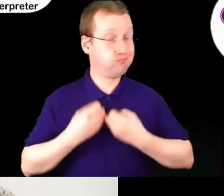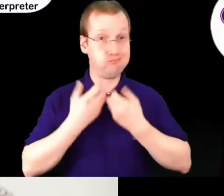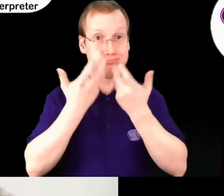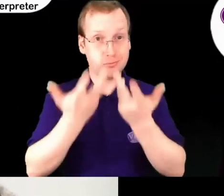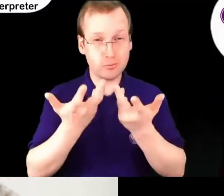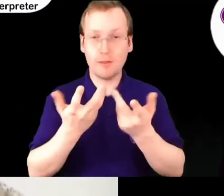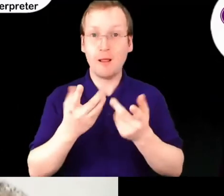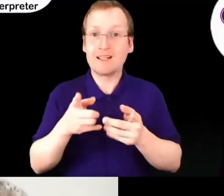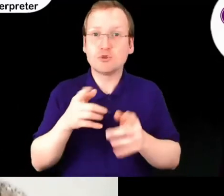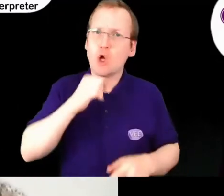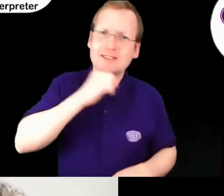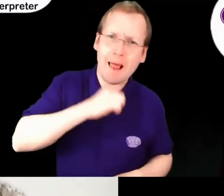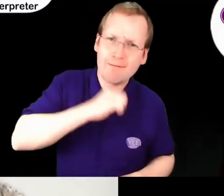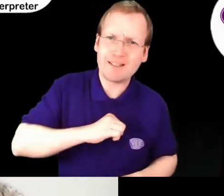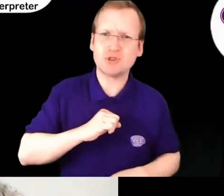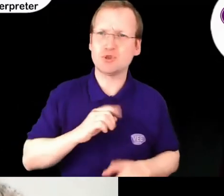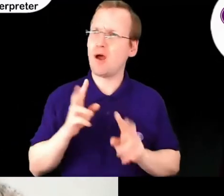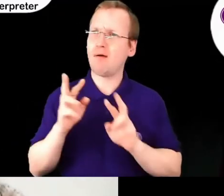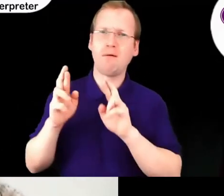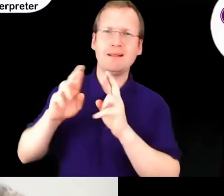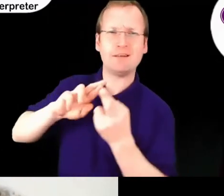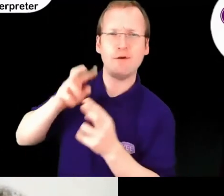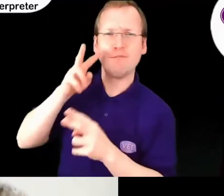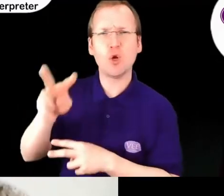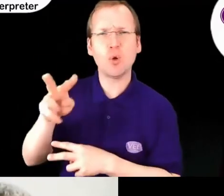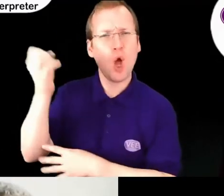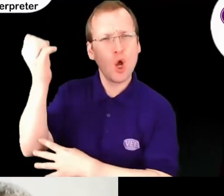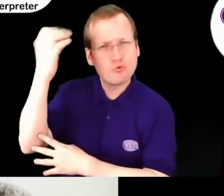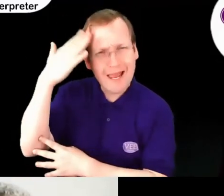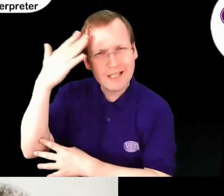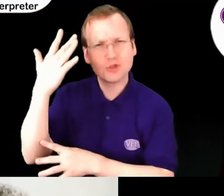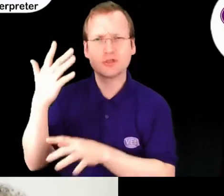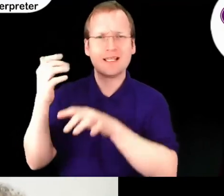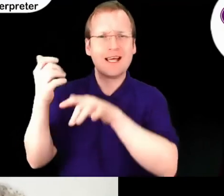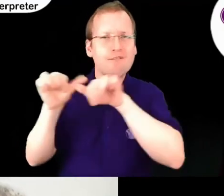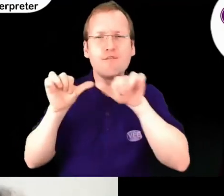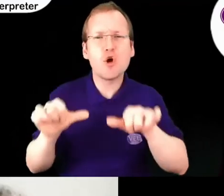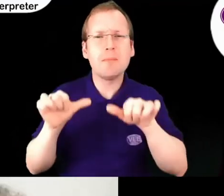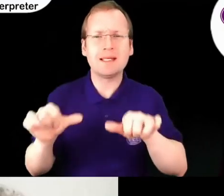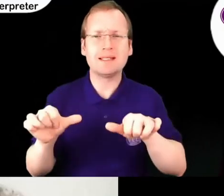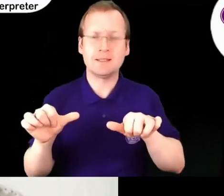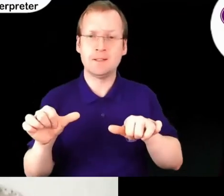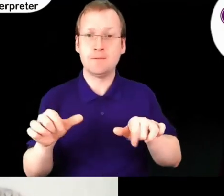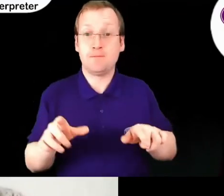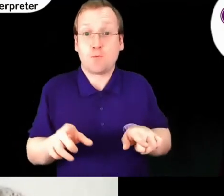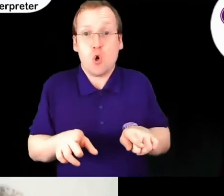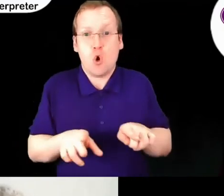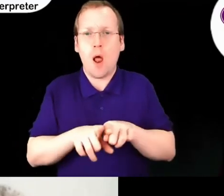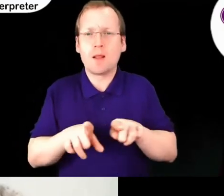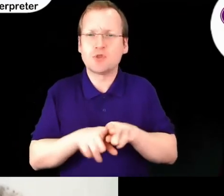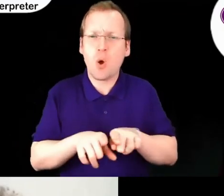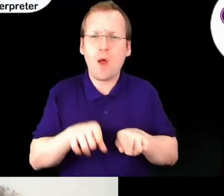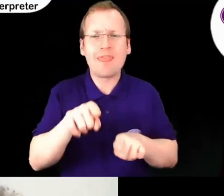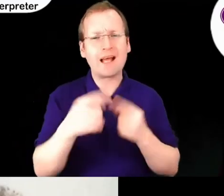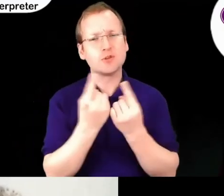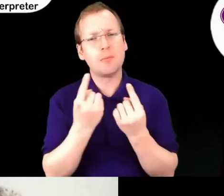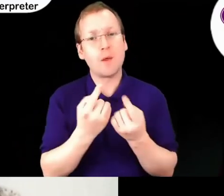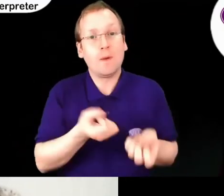unselfish, which is altruistic, which is gracious and affirming, is also something which we have to